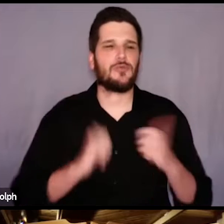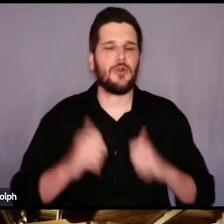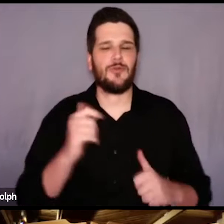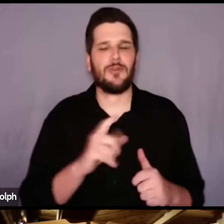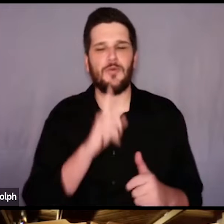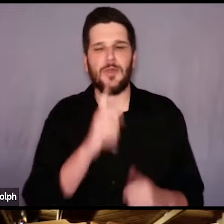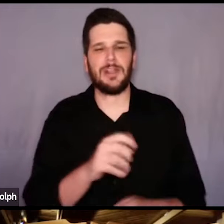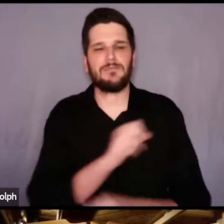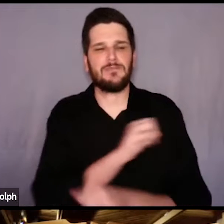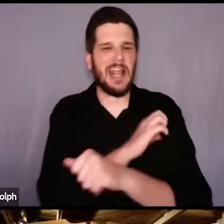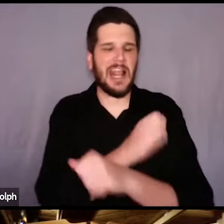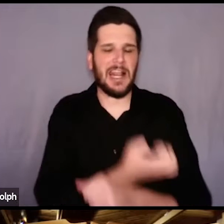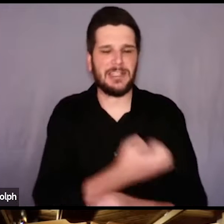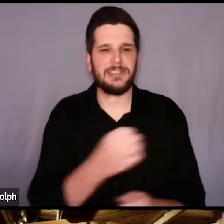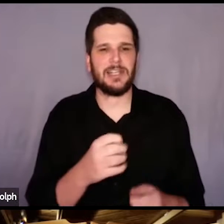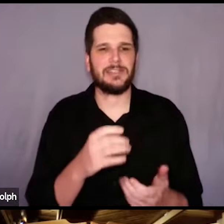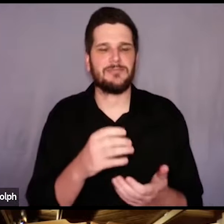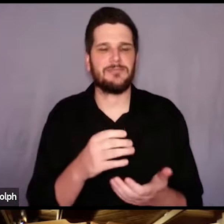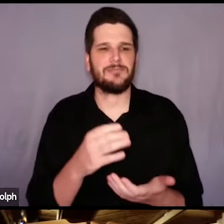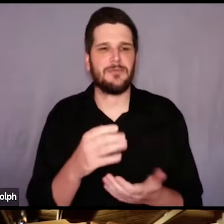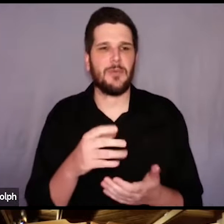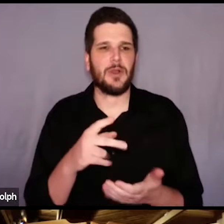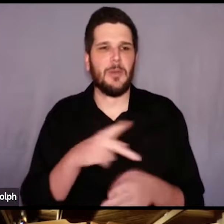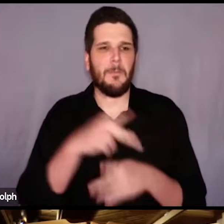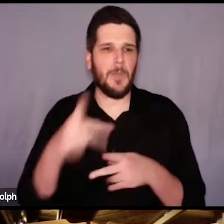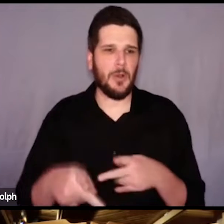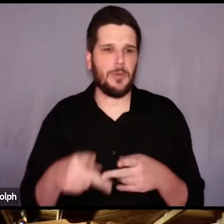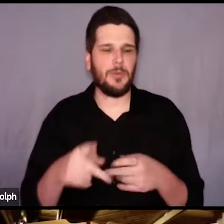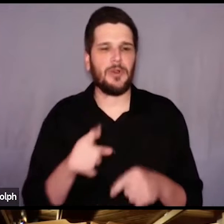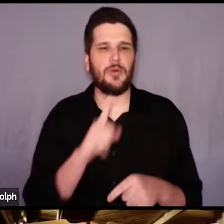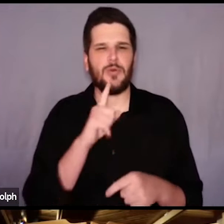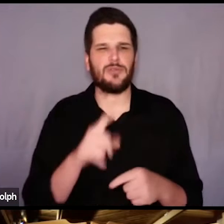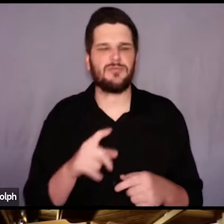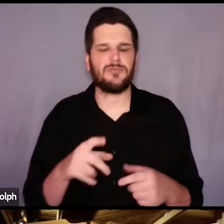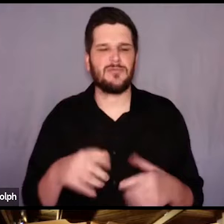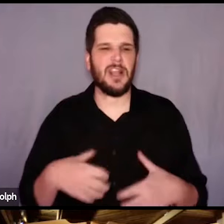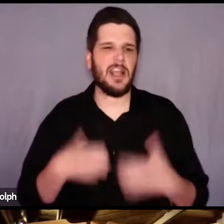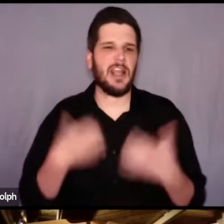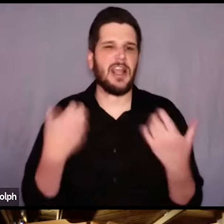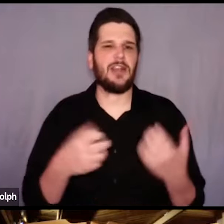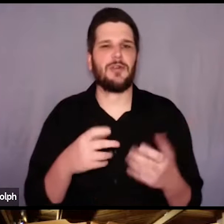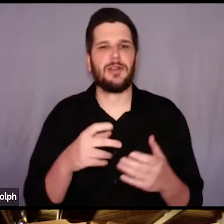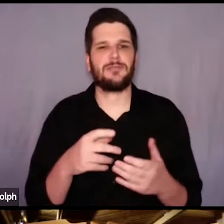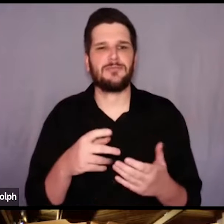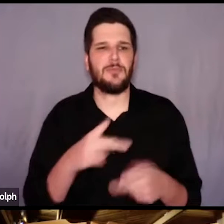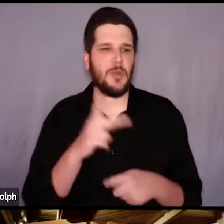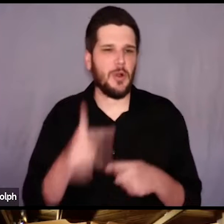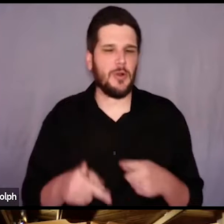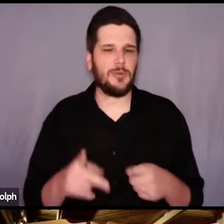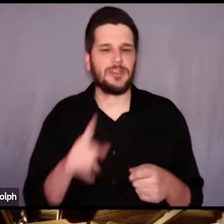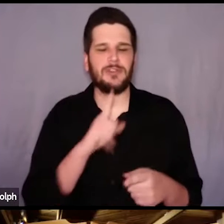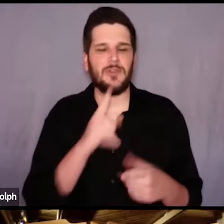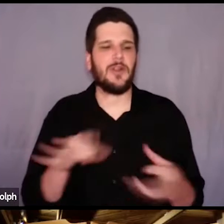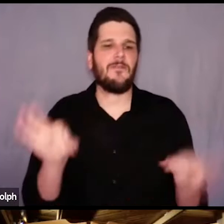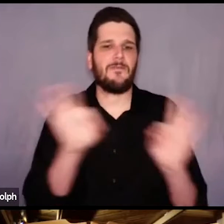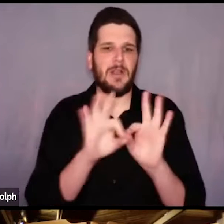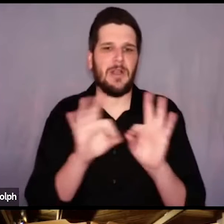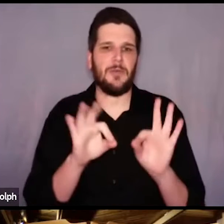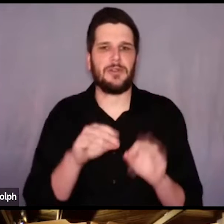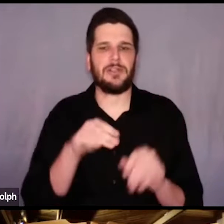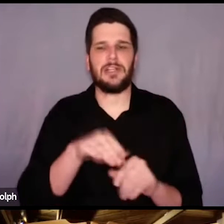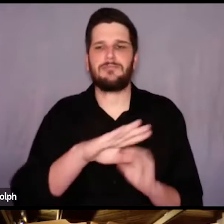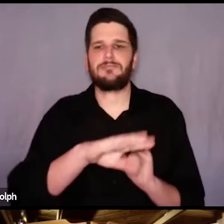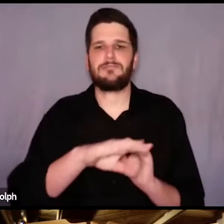and energized piece. I think it's an angry piece, which is valuable in all